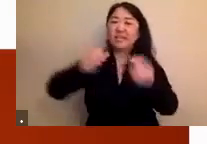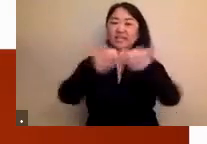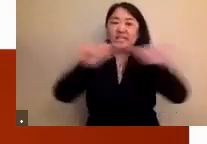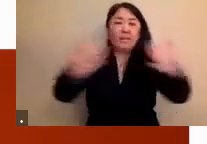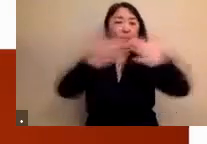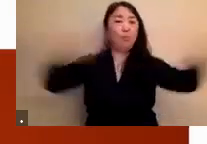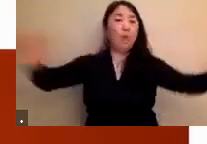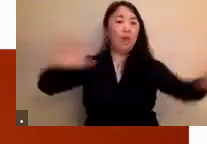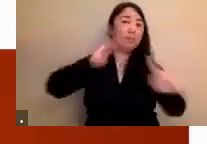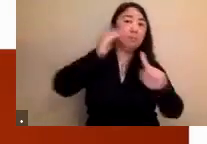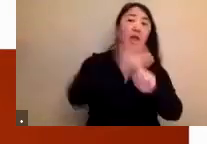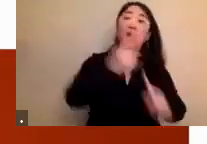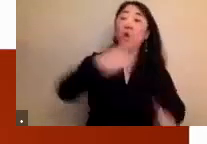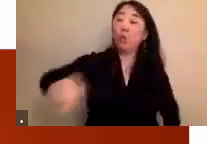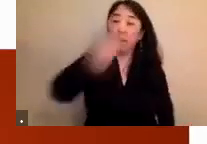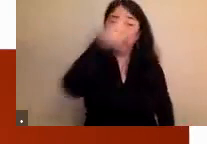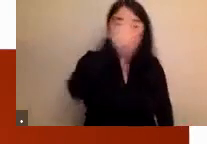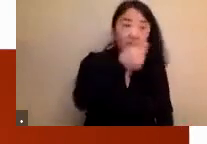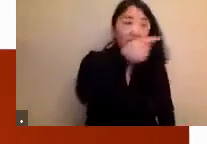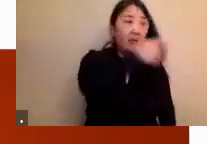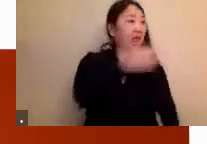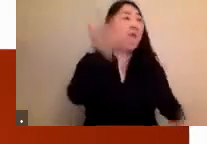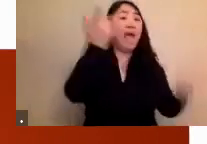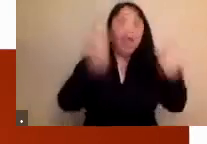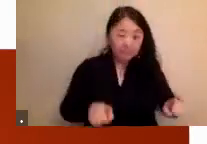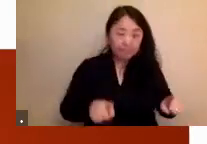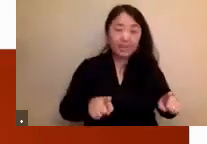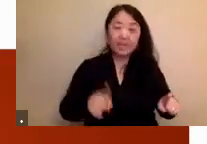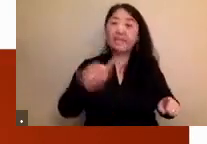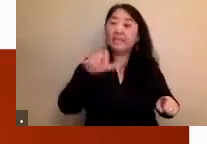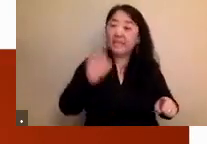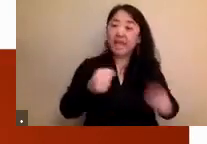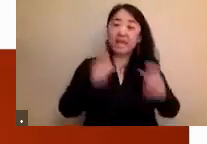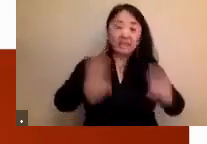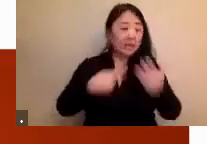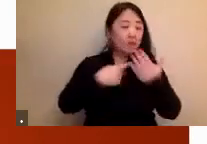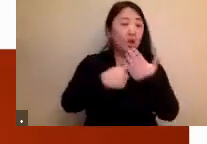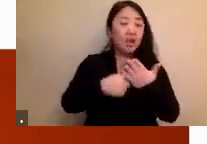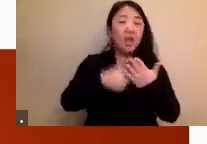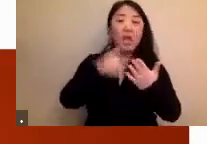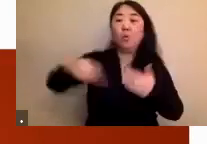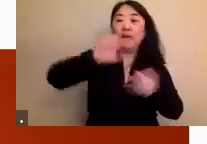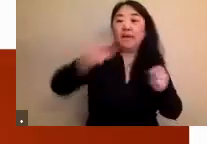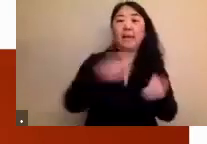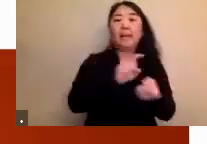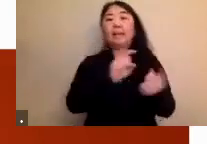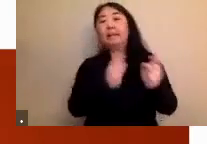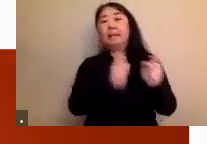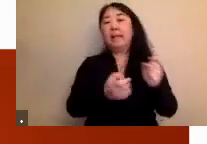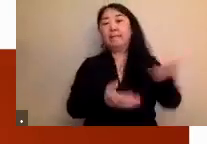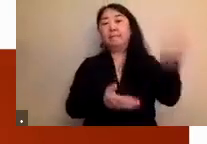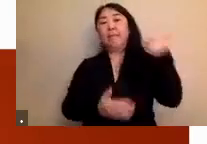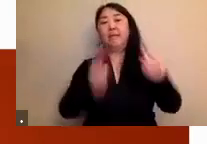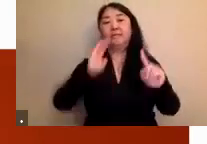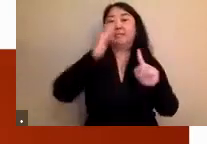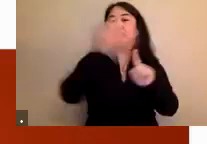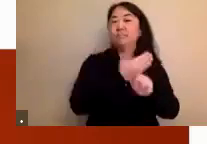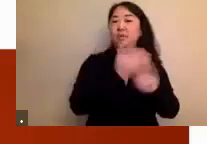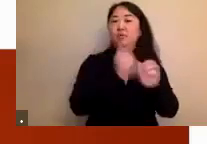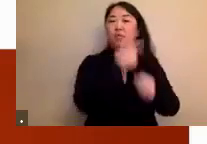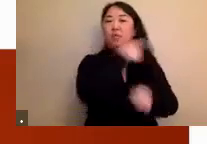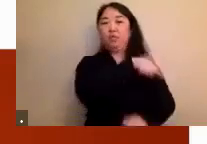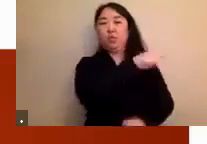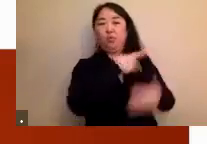they exist and we can talk about it, we can mitigate past practices on those projects that